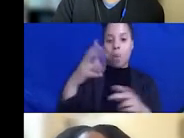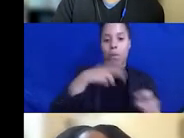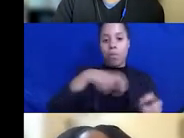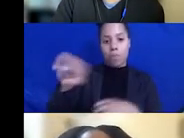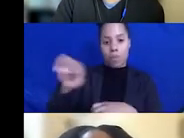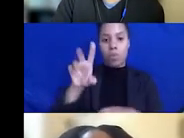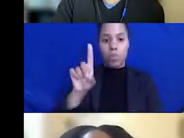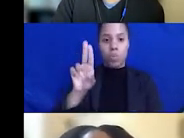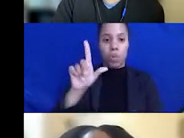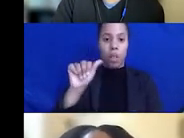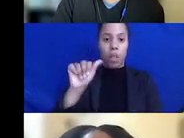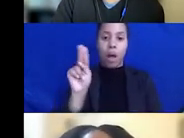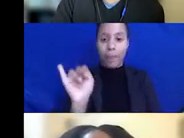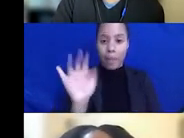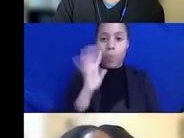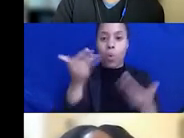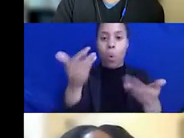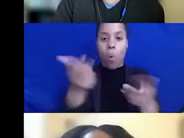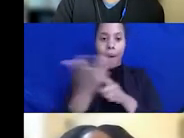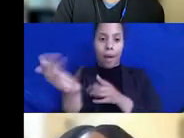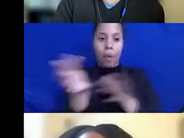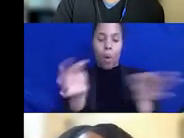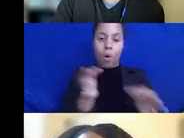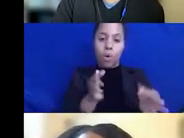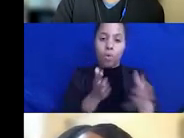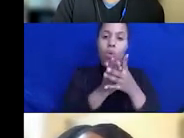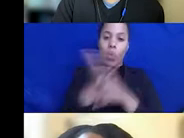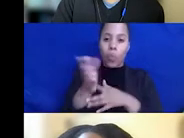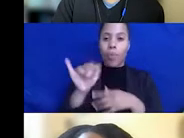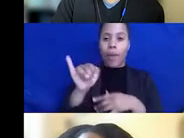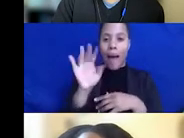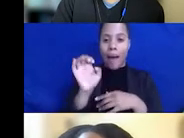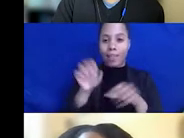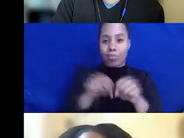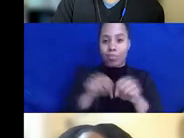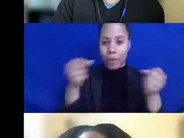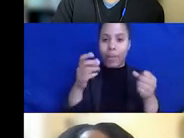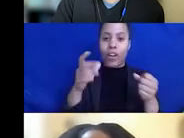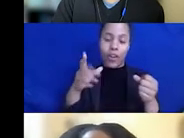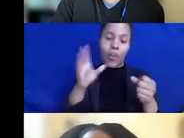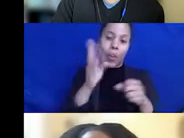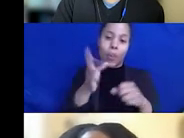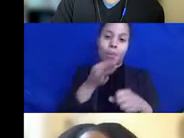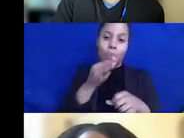actually walk us through the icebreaker that we're going to use in a minute.